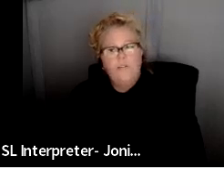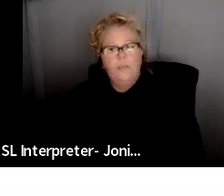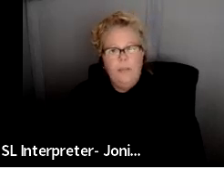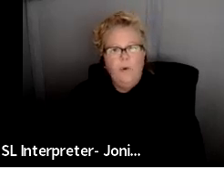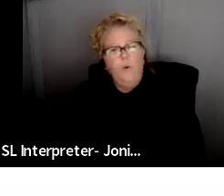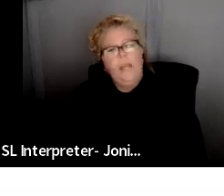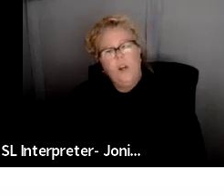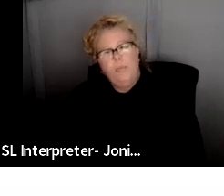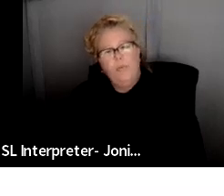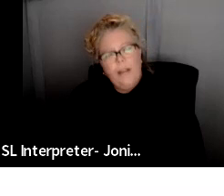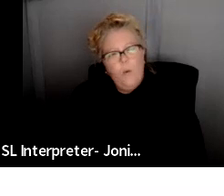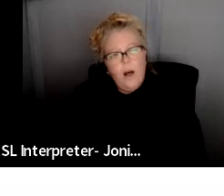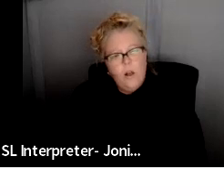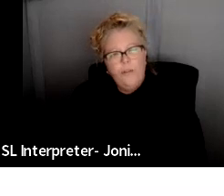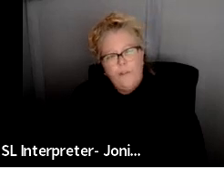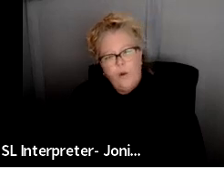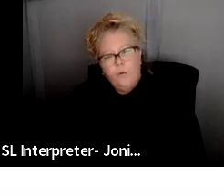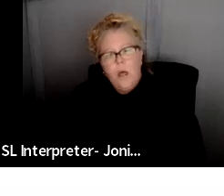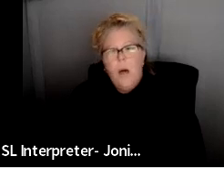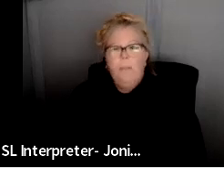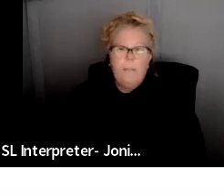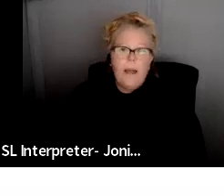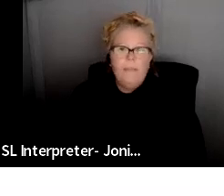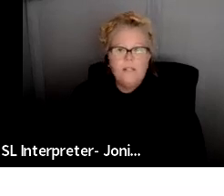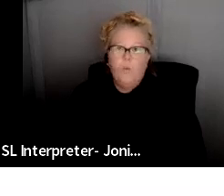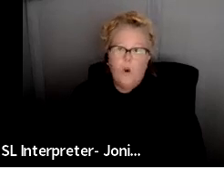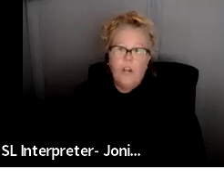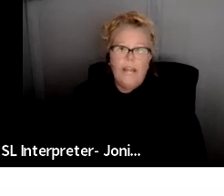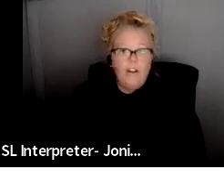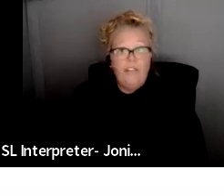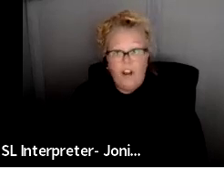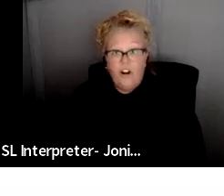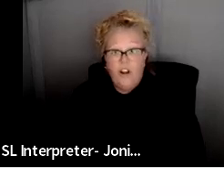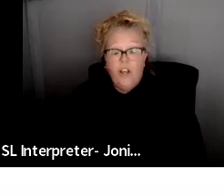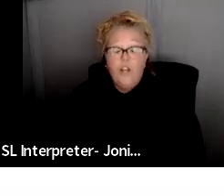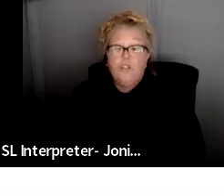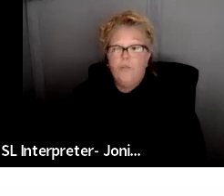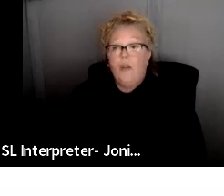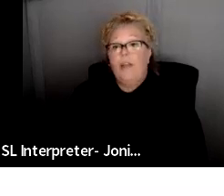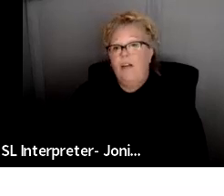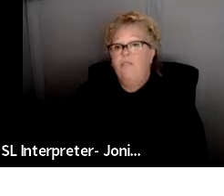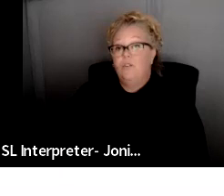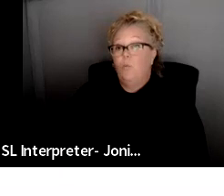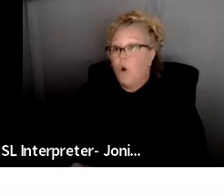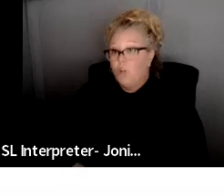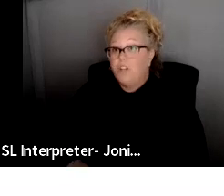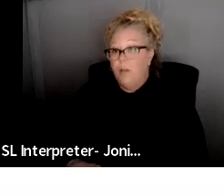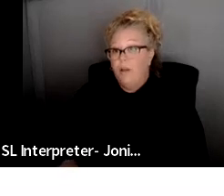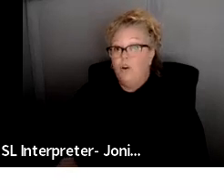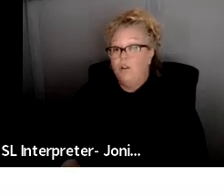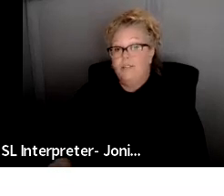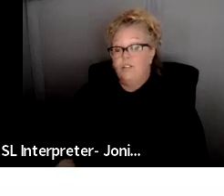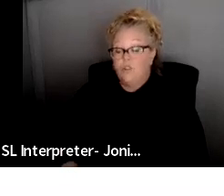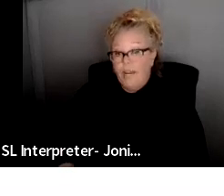are good for people who hear pretty well on the phone, but might miss a word here and there. So they would have the words